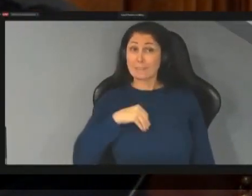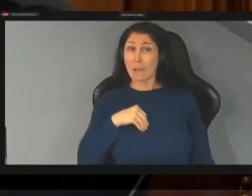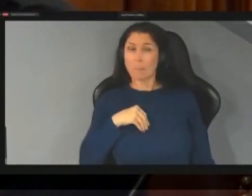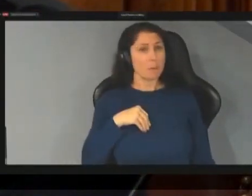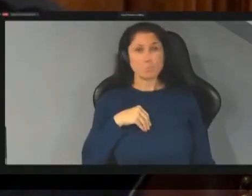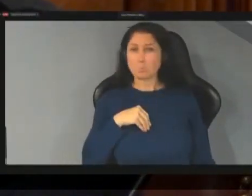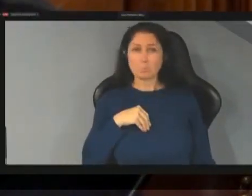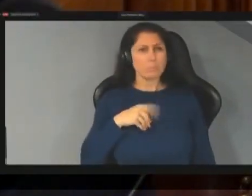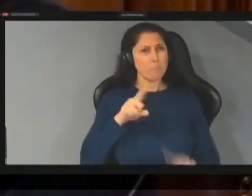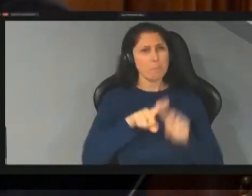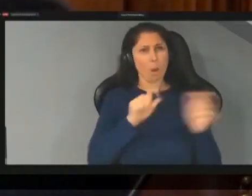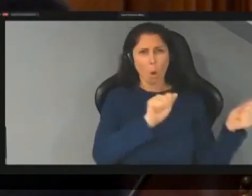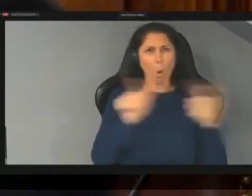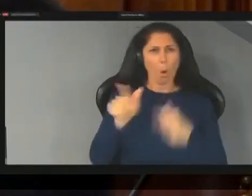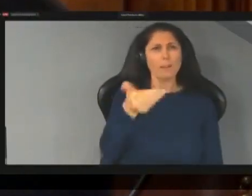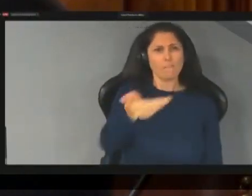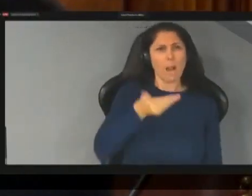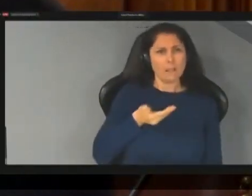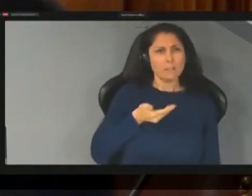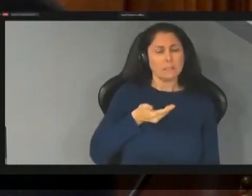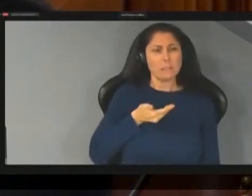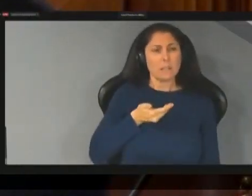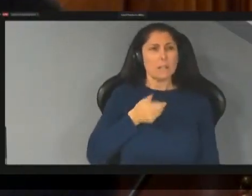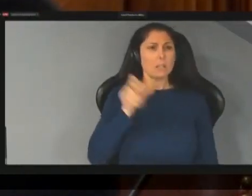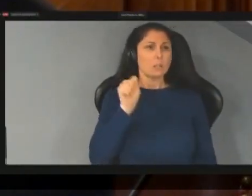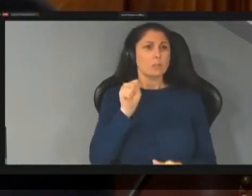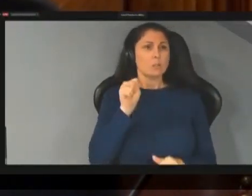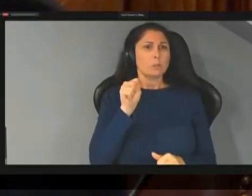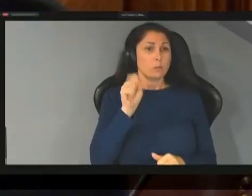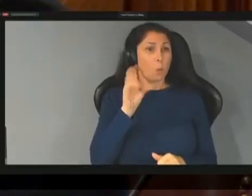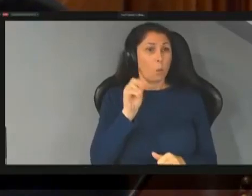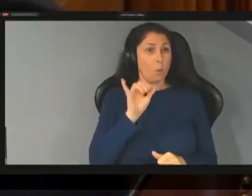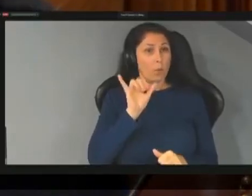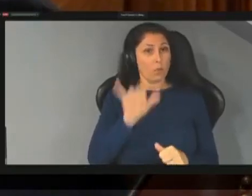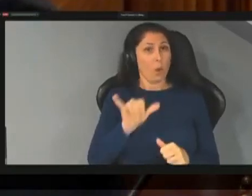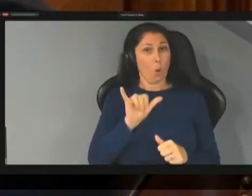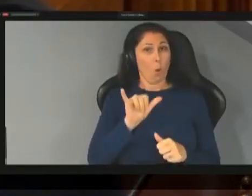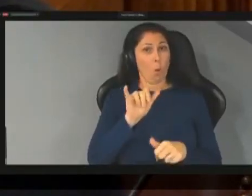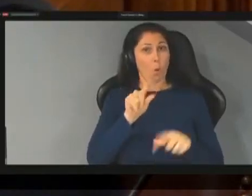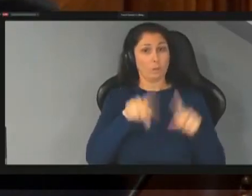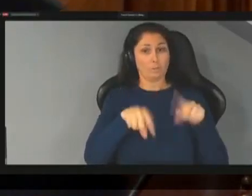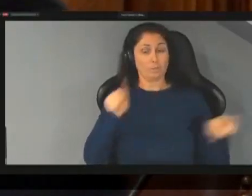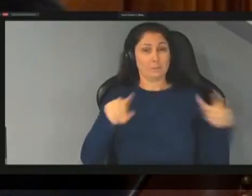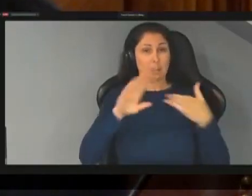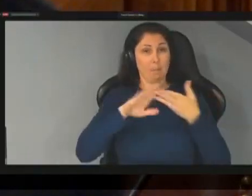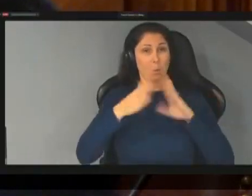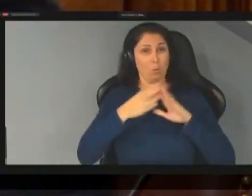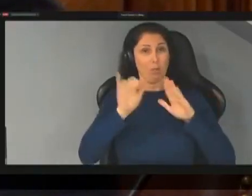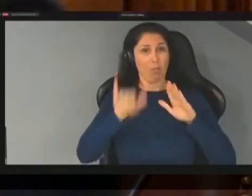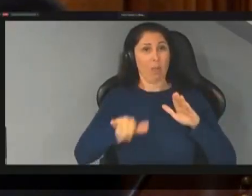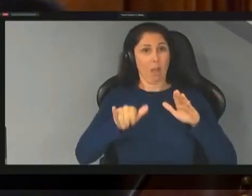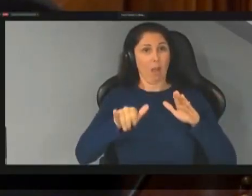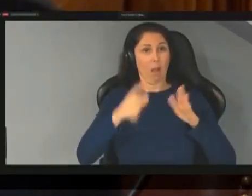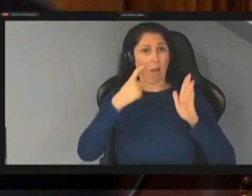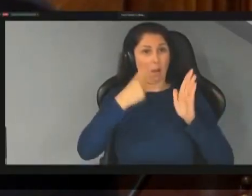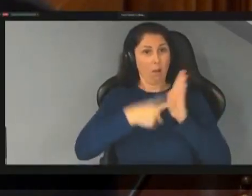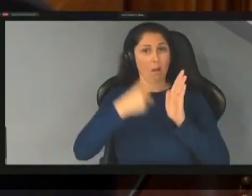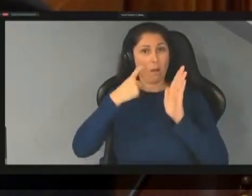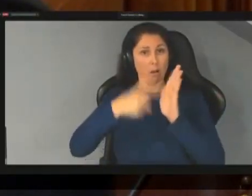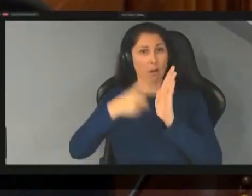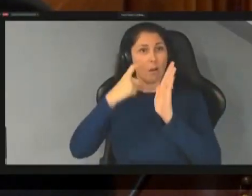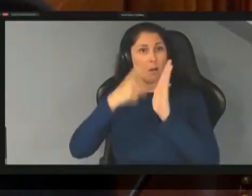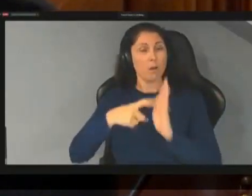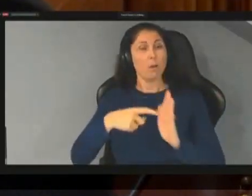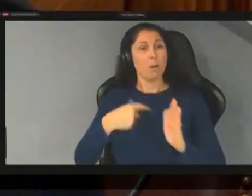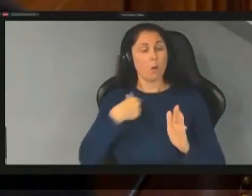invited, right? And so there are those dynamics in communities that unfold. We've also had some meddling in